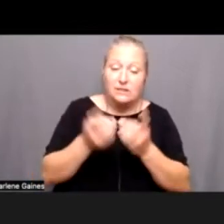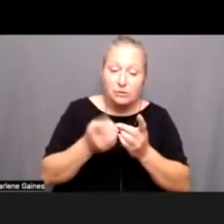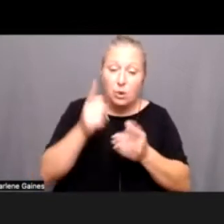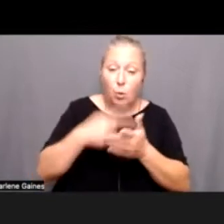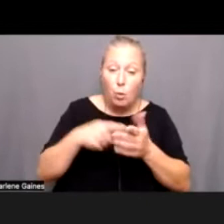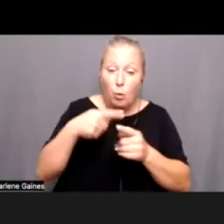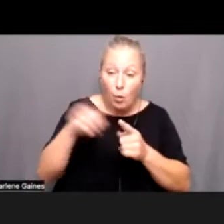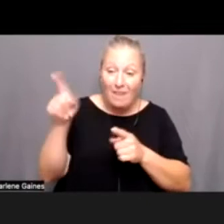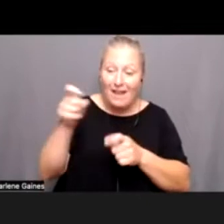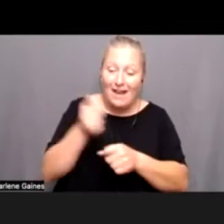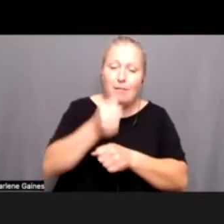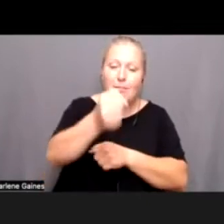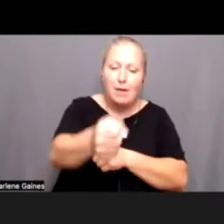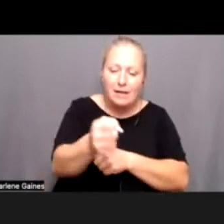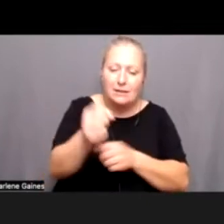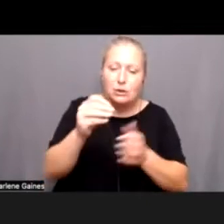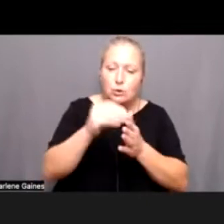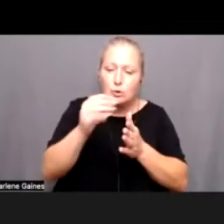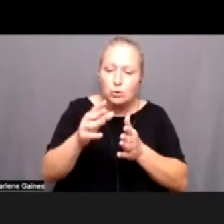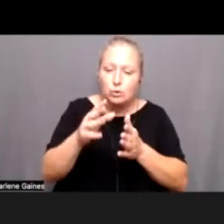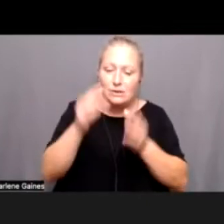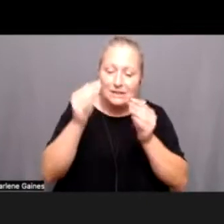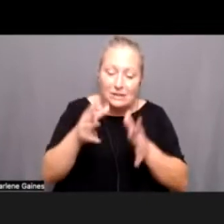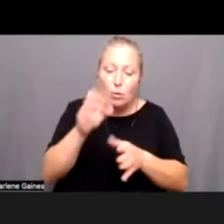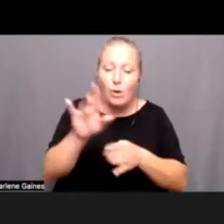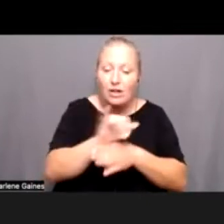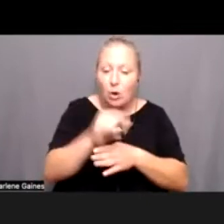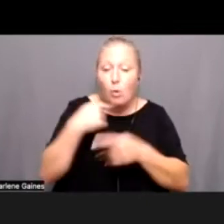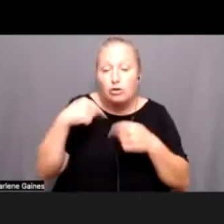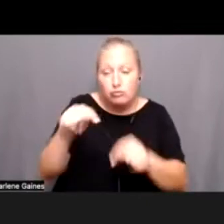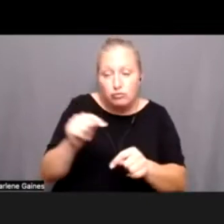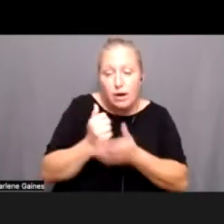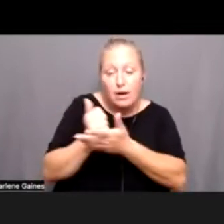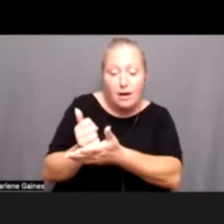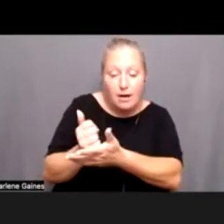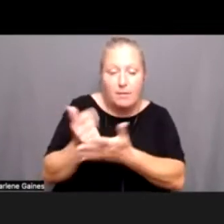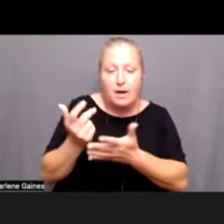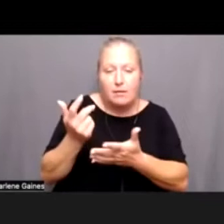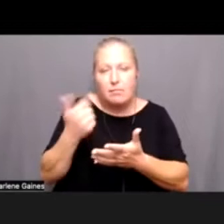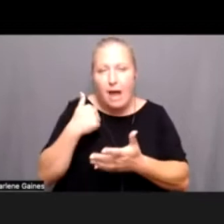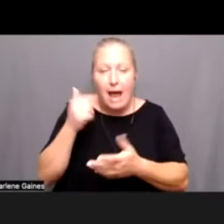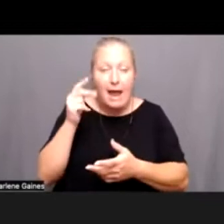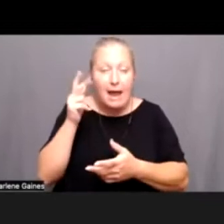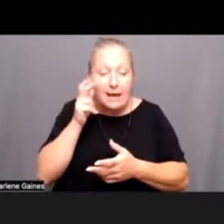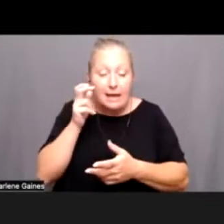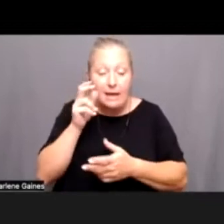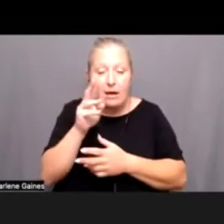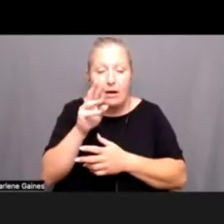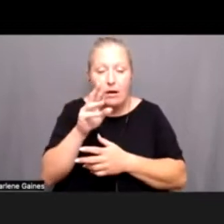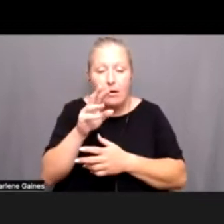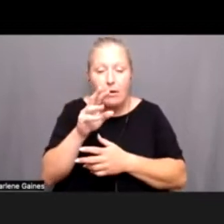they need to place student teachers or interns, and we try to be accommodating. And I do hear